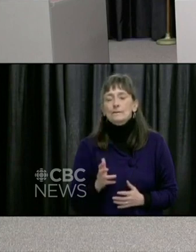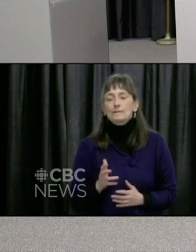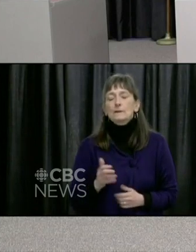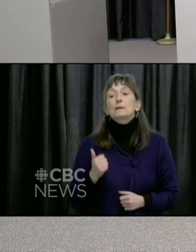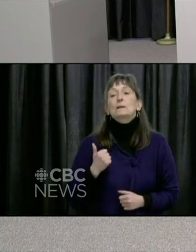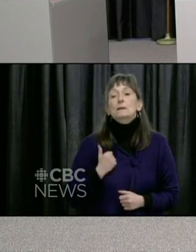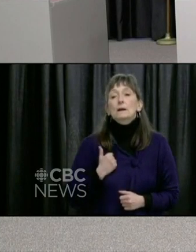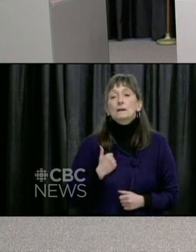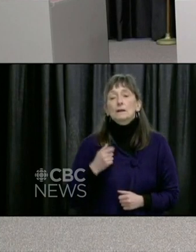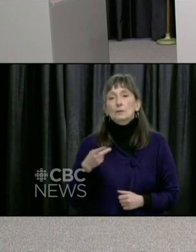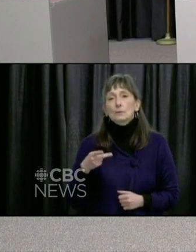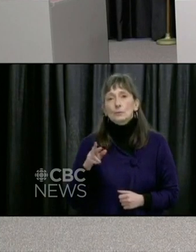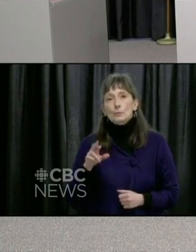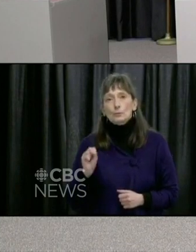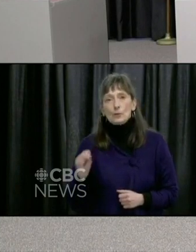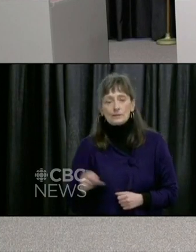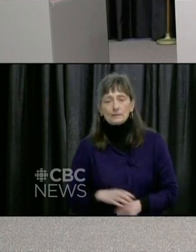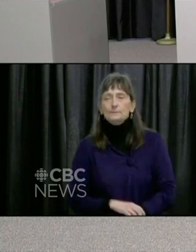Press. Please go ahead.